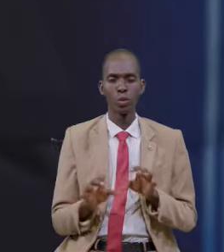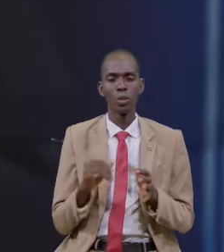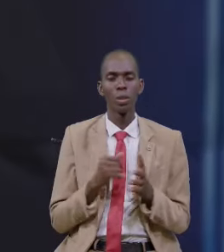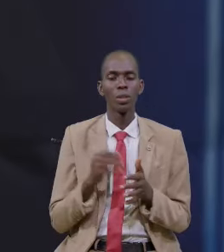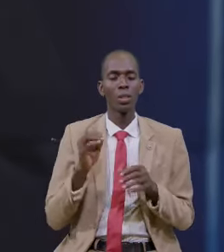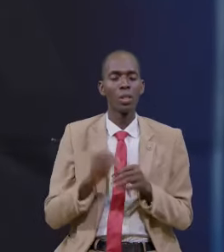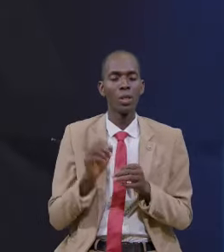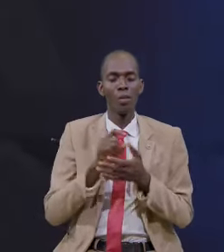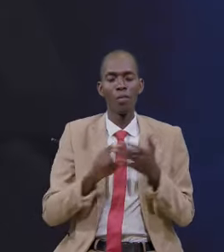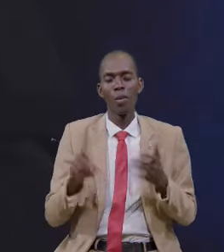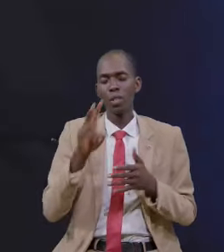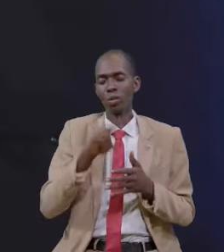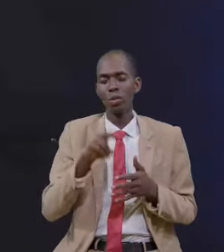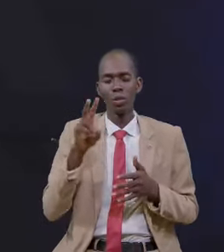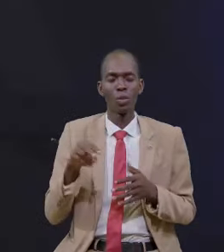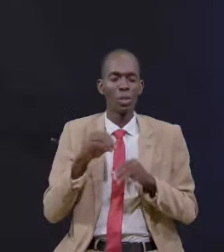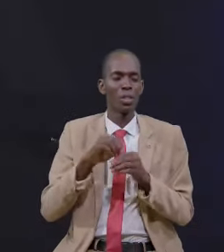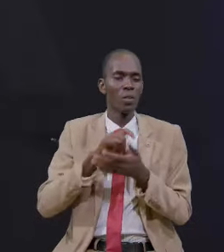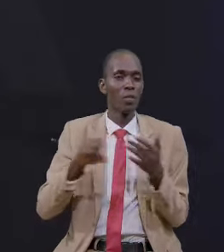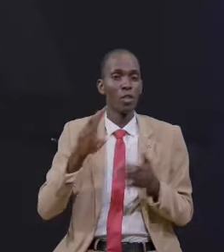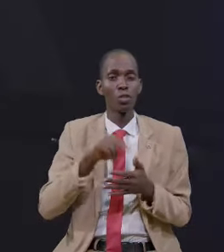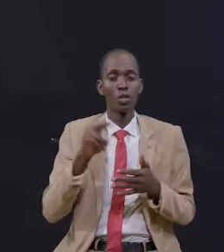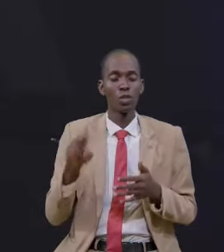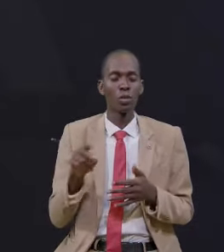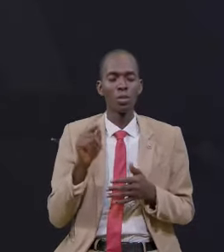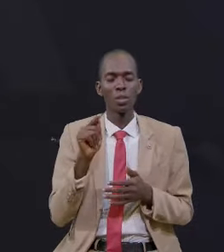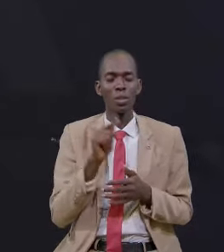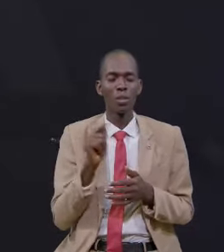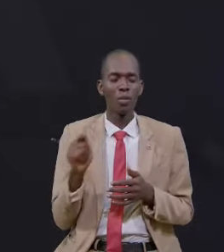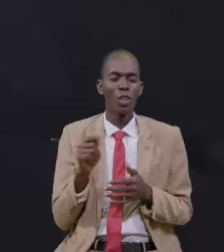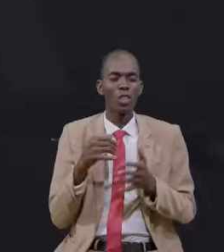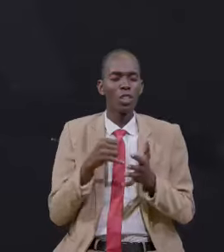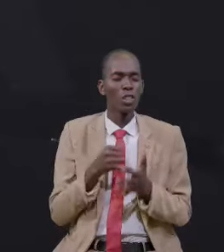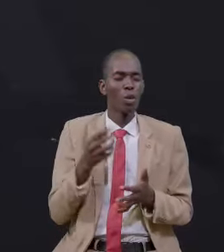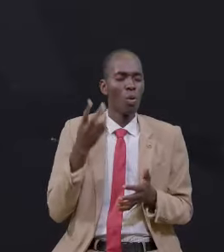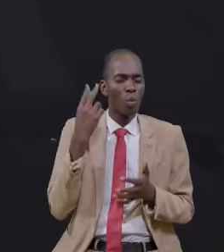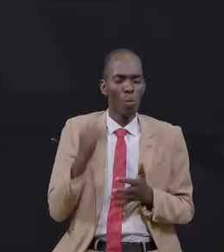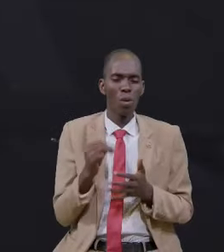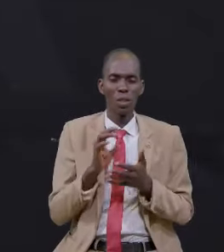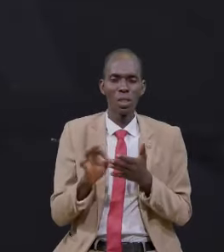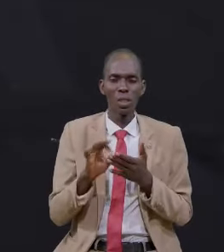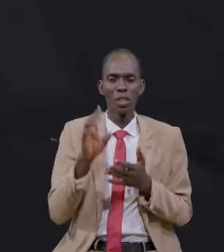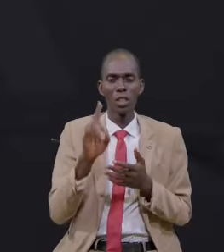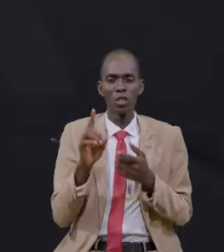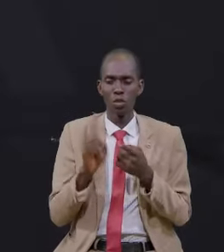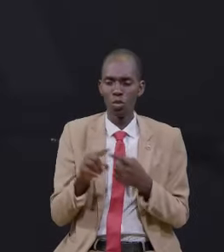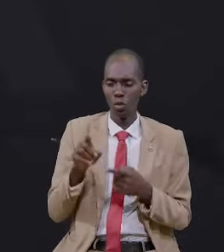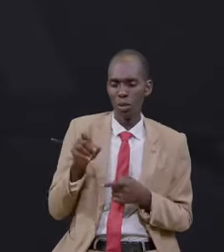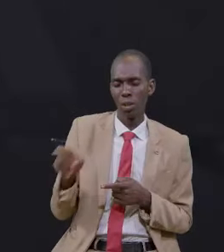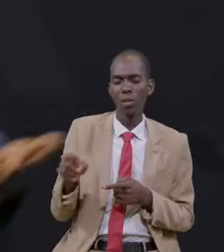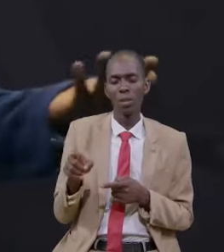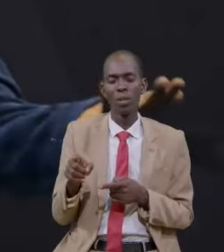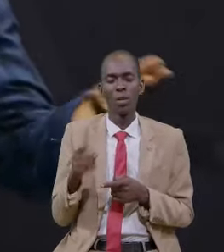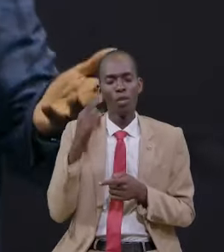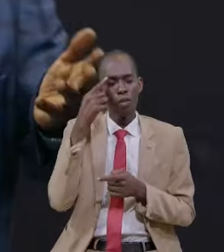22. In verse 22, therefore, it was imputed to him for